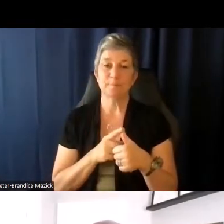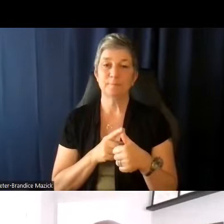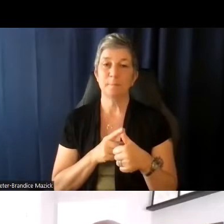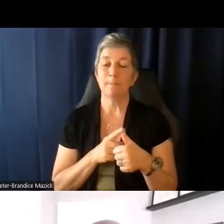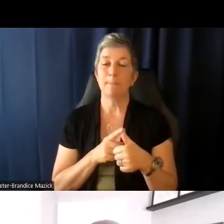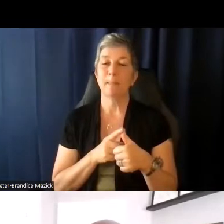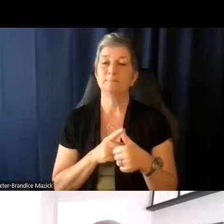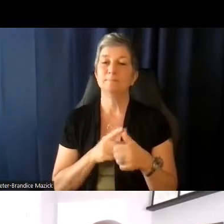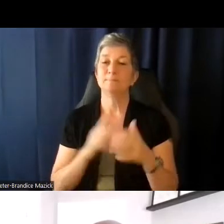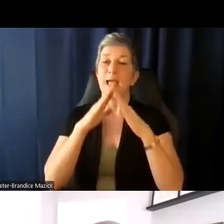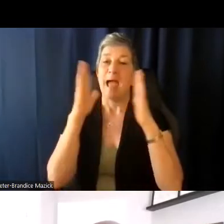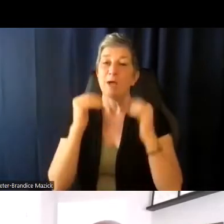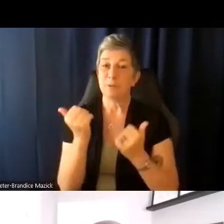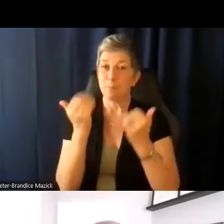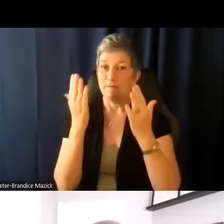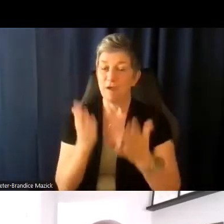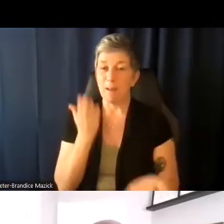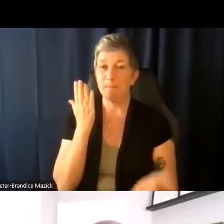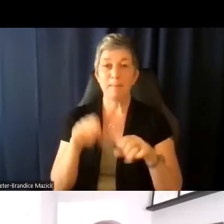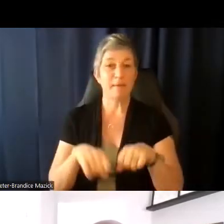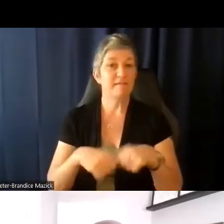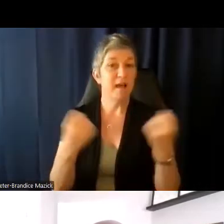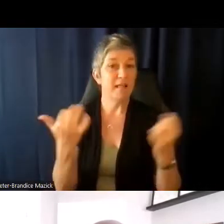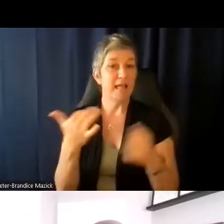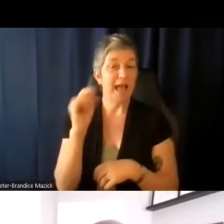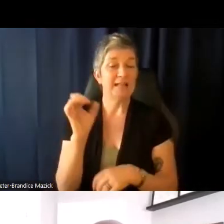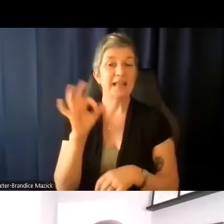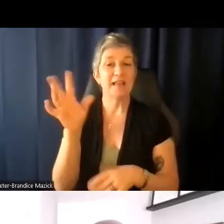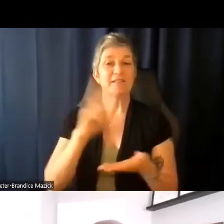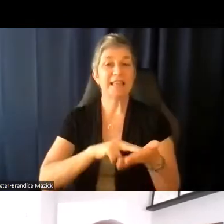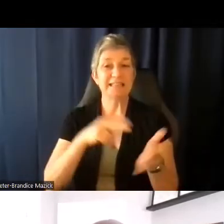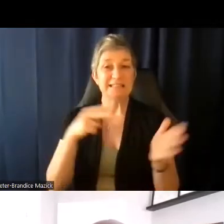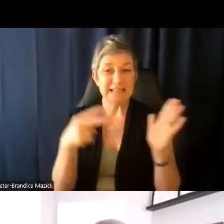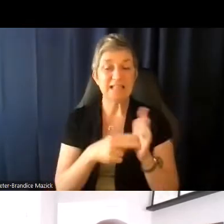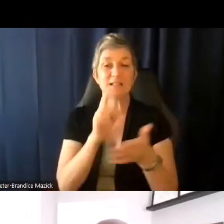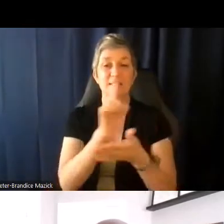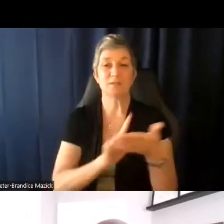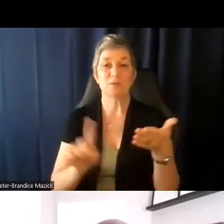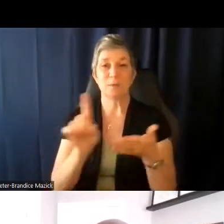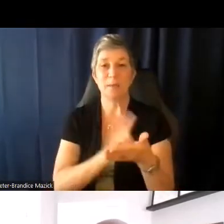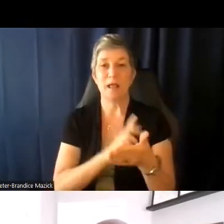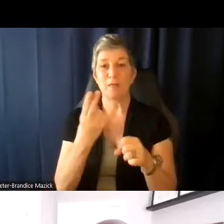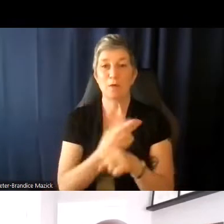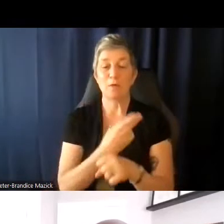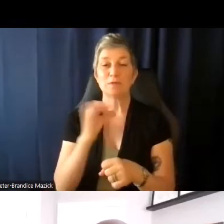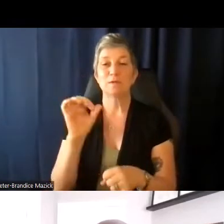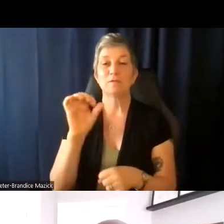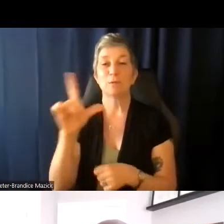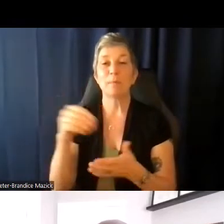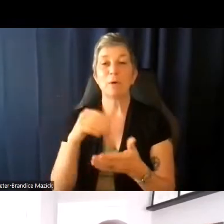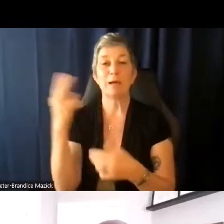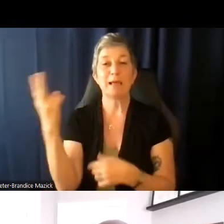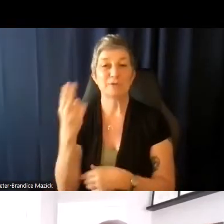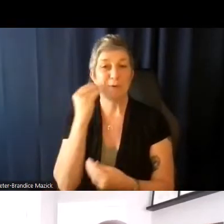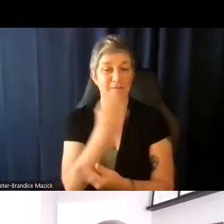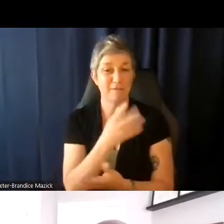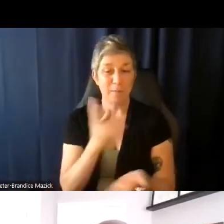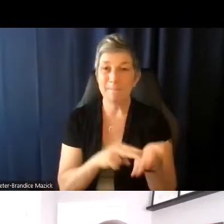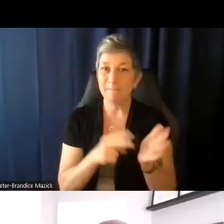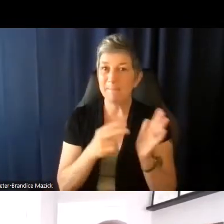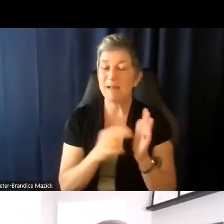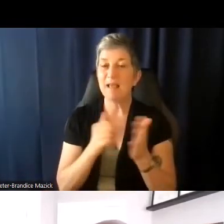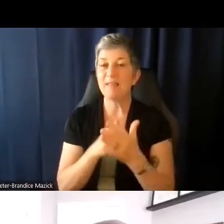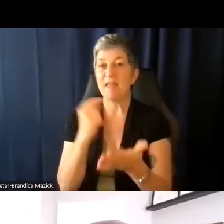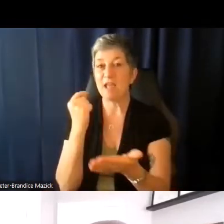So a housing provider may violate the act if they intentionally discriminate in their use of criminal history information, meaning that they treat